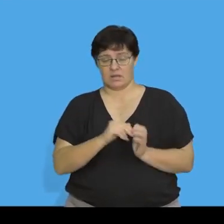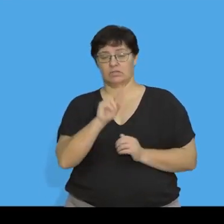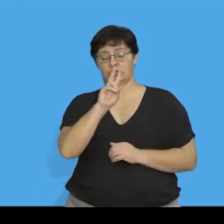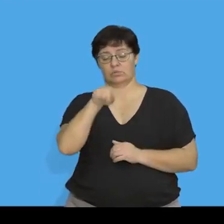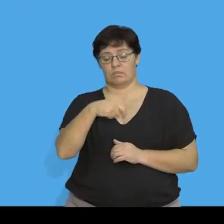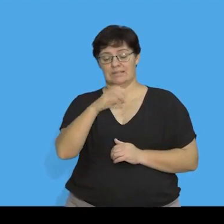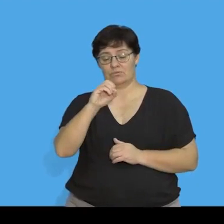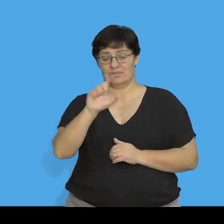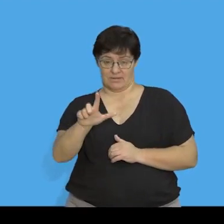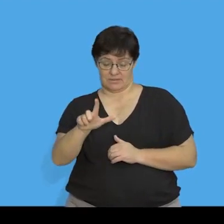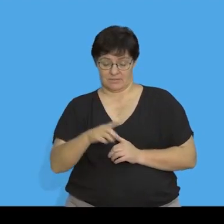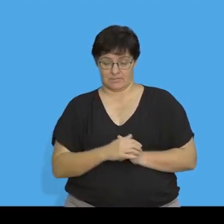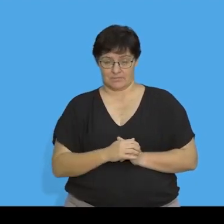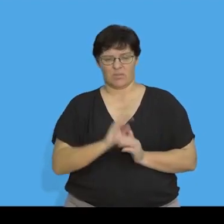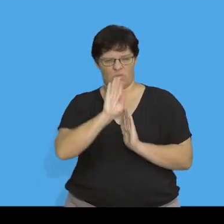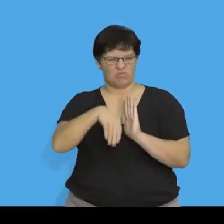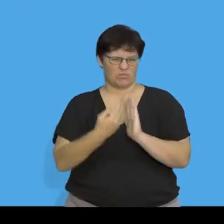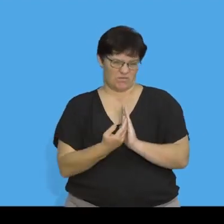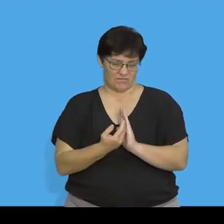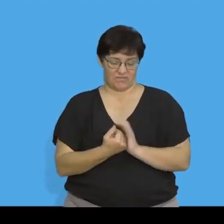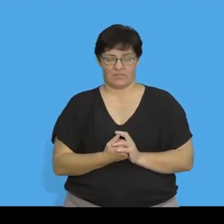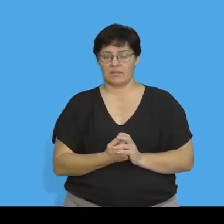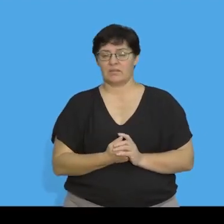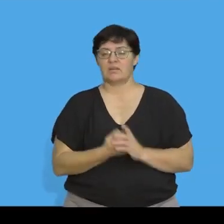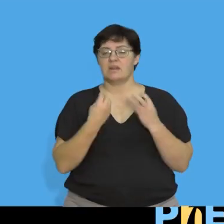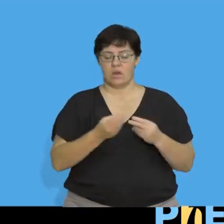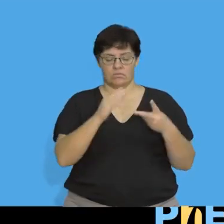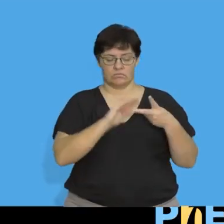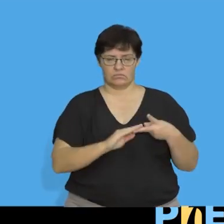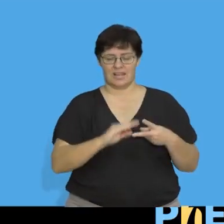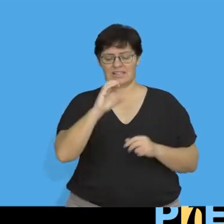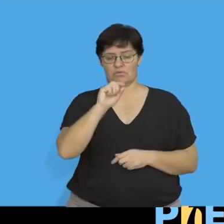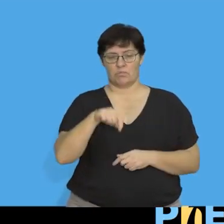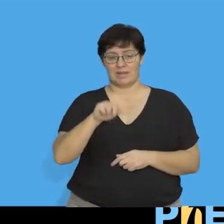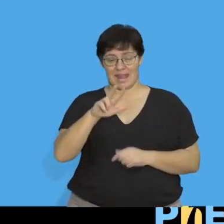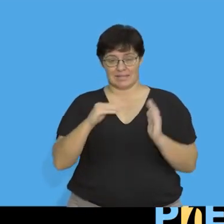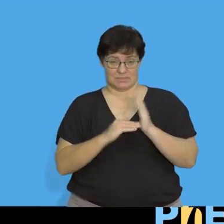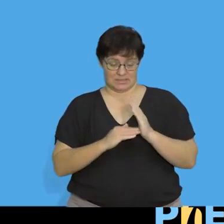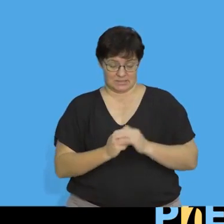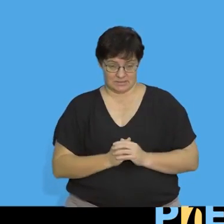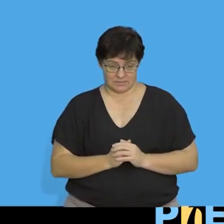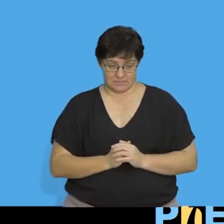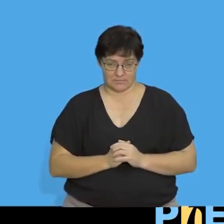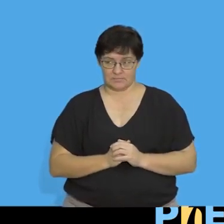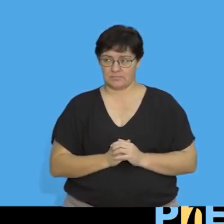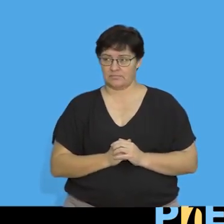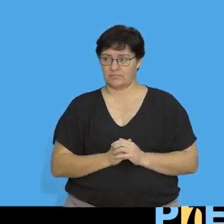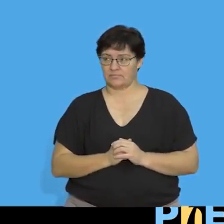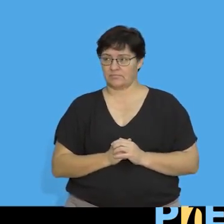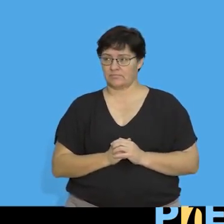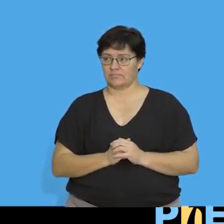2,07. Now we're going to go and look at 0.8. So over here, we're going to change